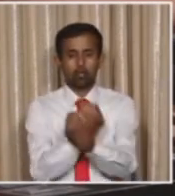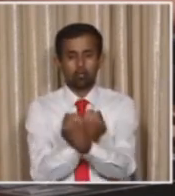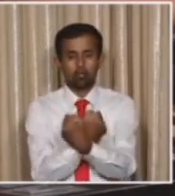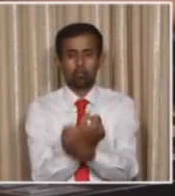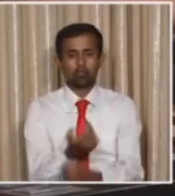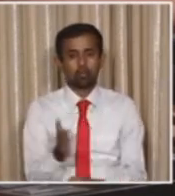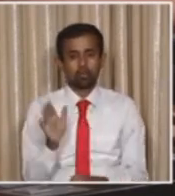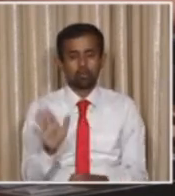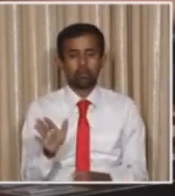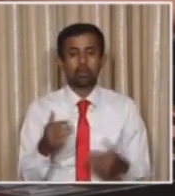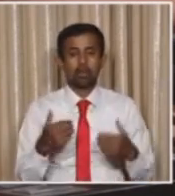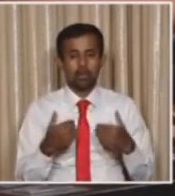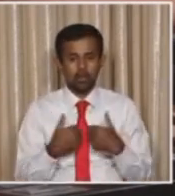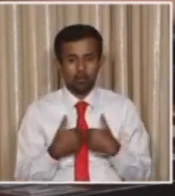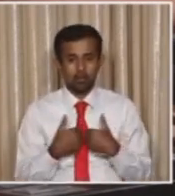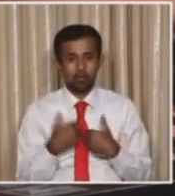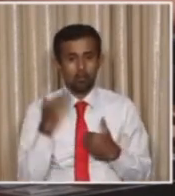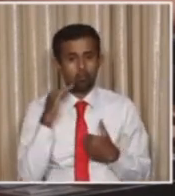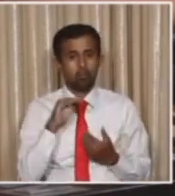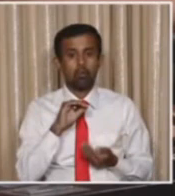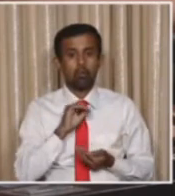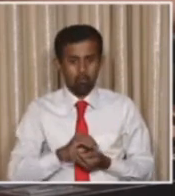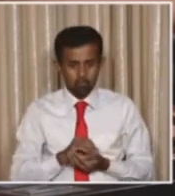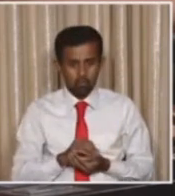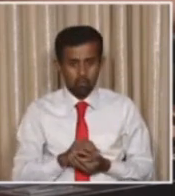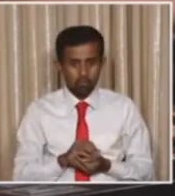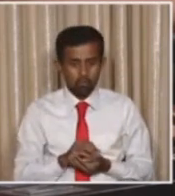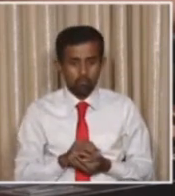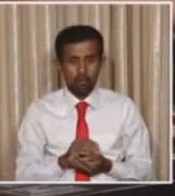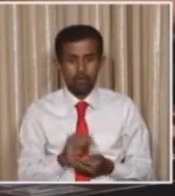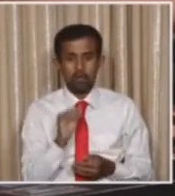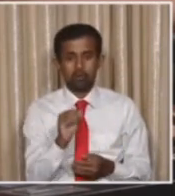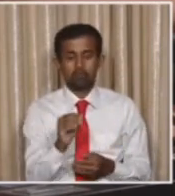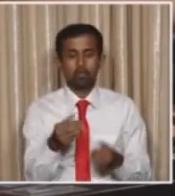interests. The actions of the police,